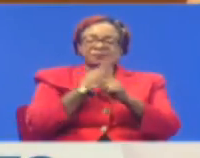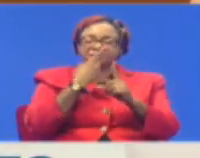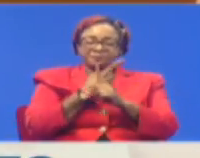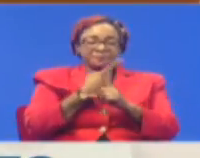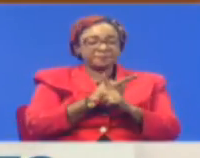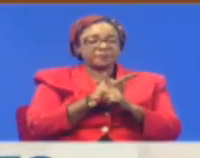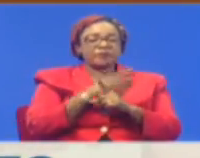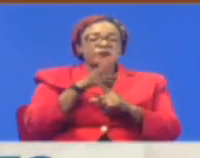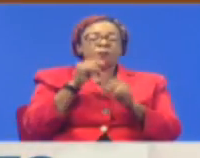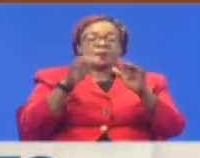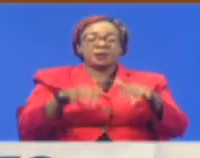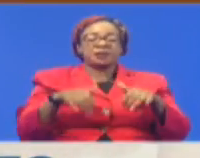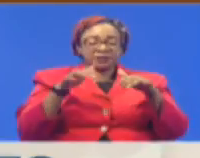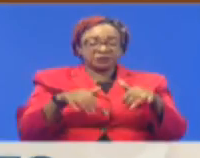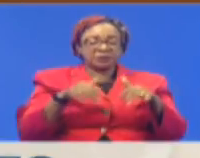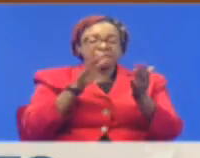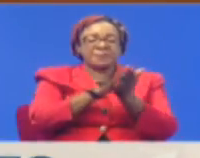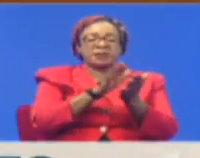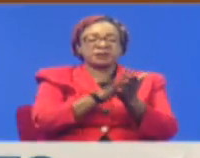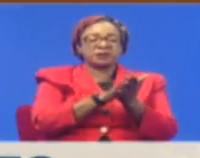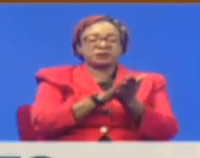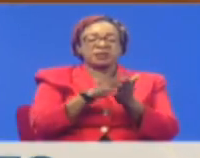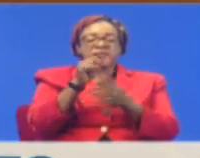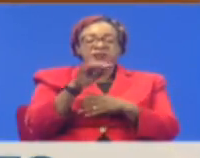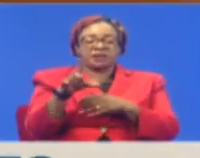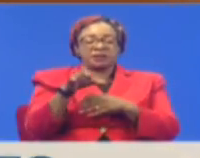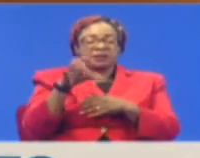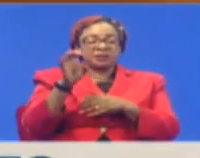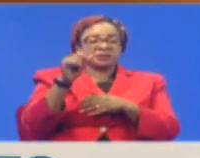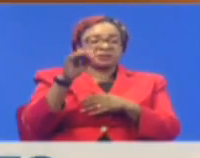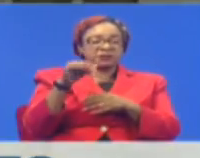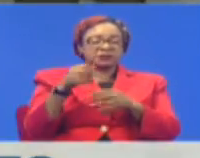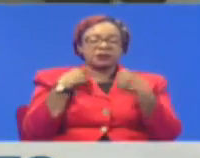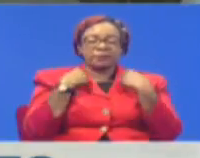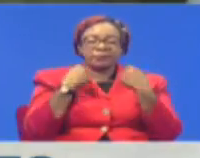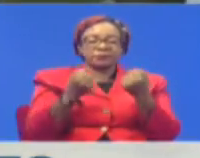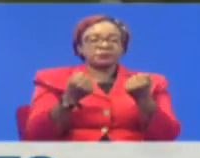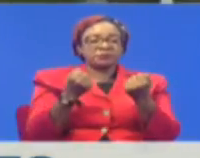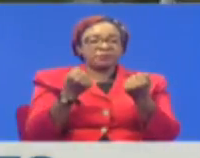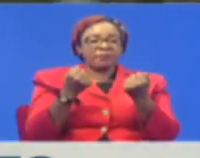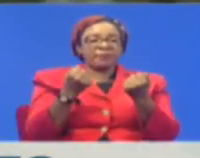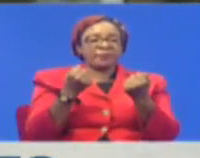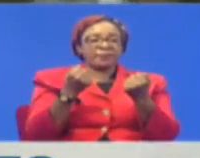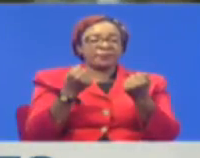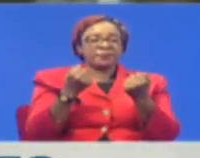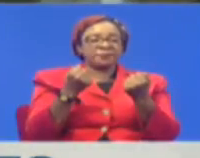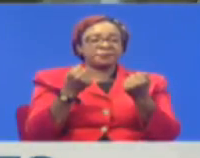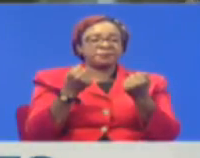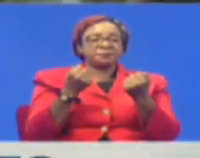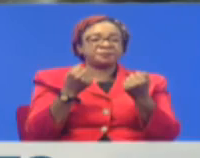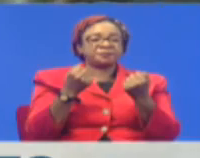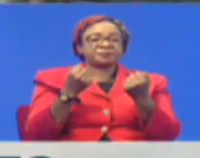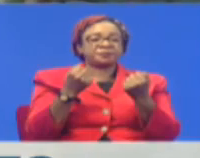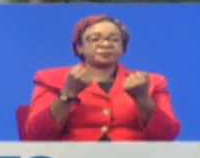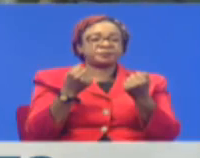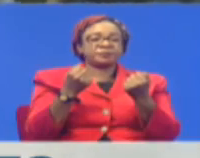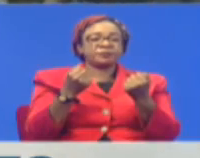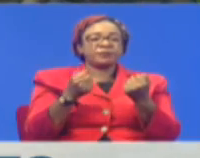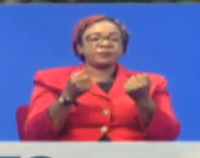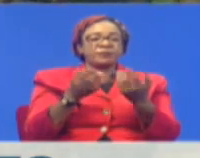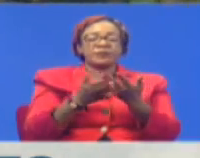from agriculture, banking, real estate, transportation and manufacturing. This is a private place. What are you doing